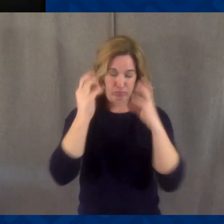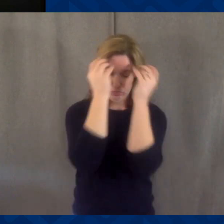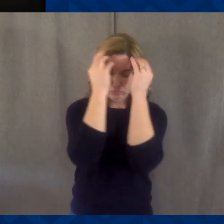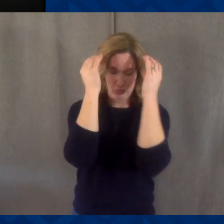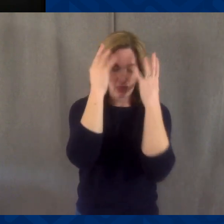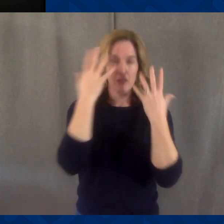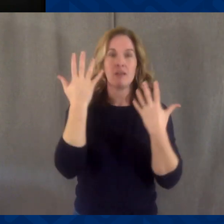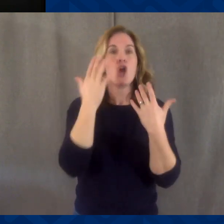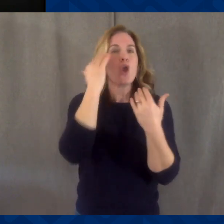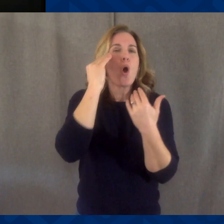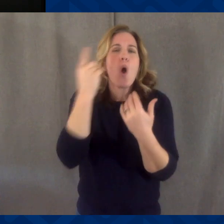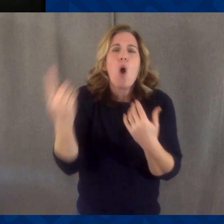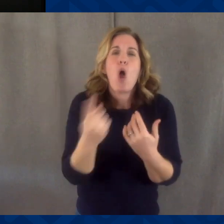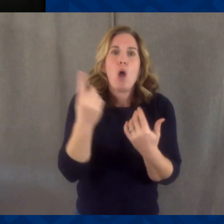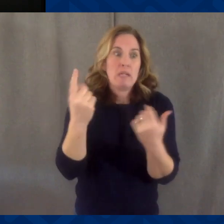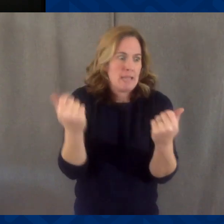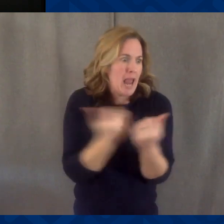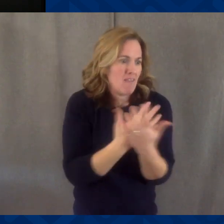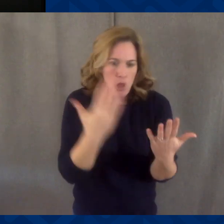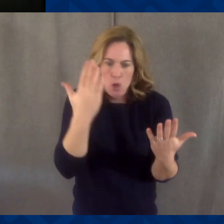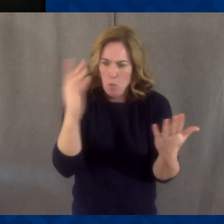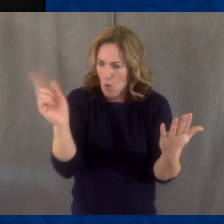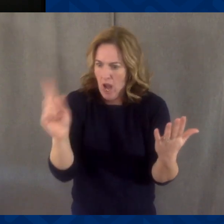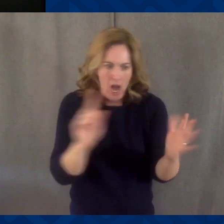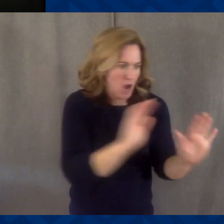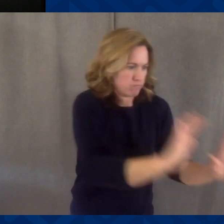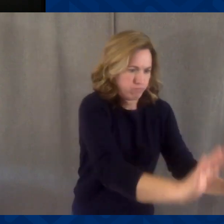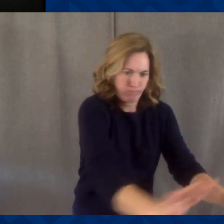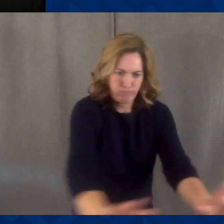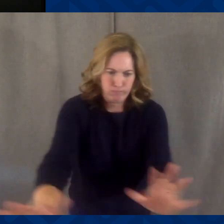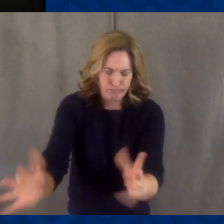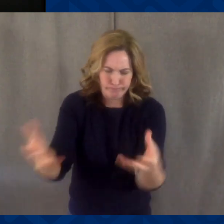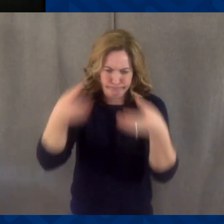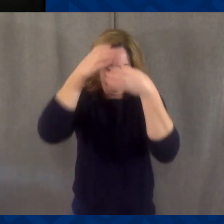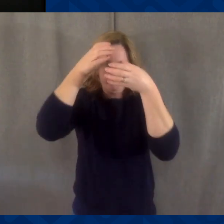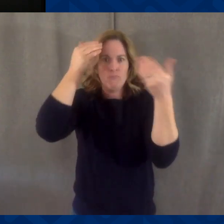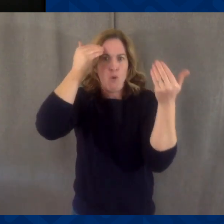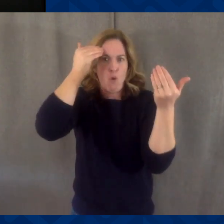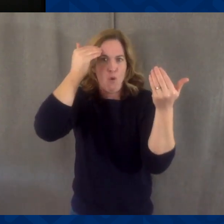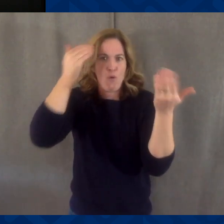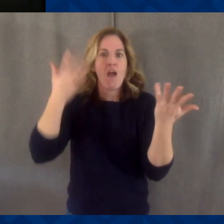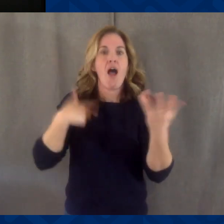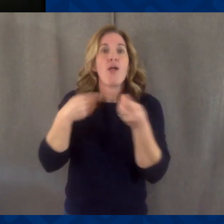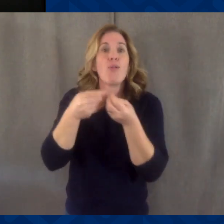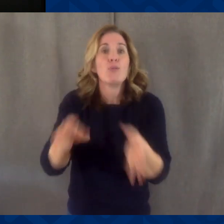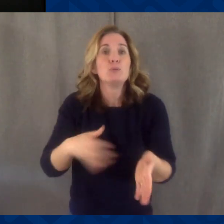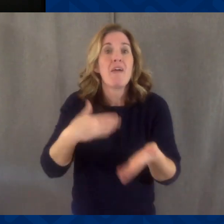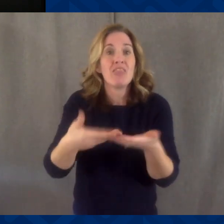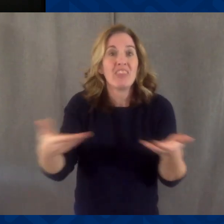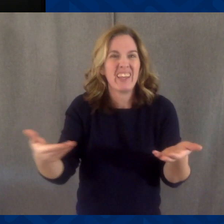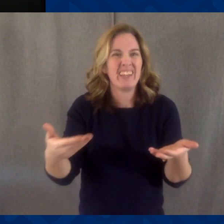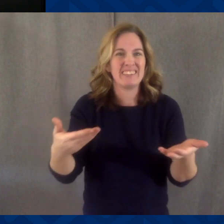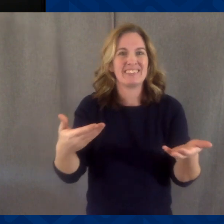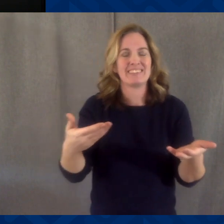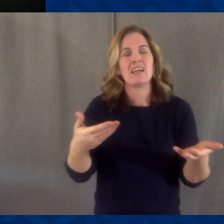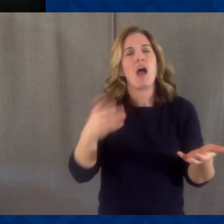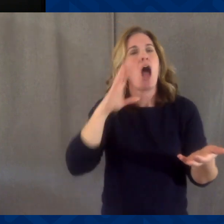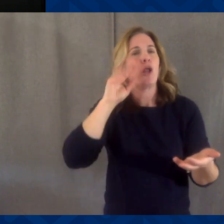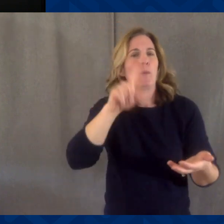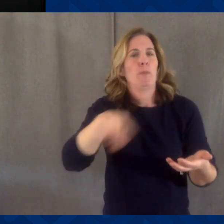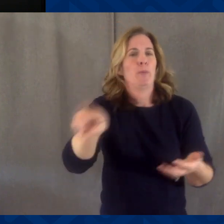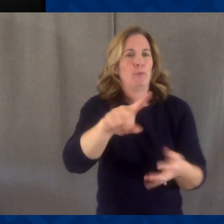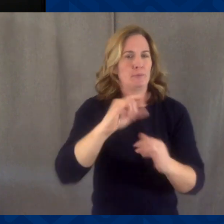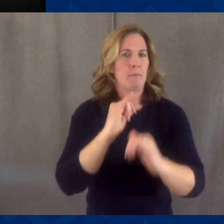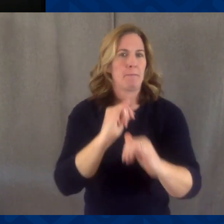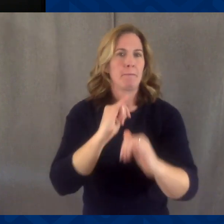know always where everything is, right? When I lose my stuff, y'all, I do that thing that I know y'all do, and I